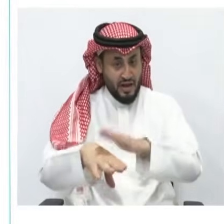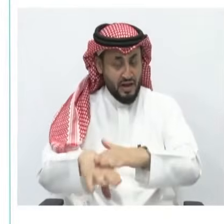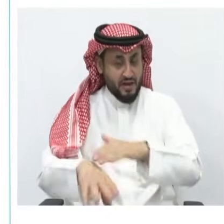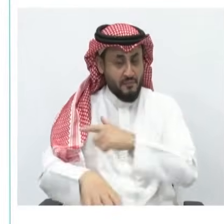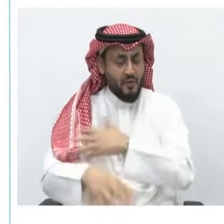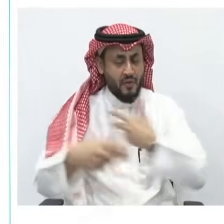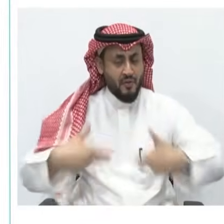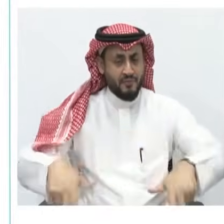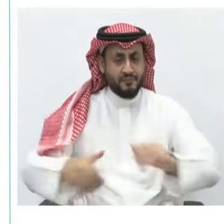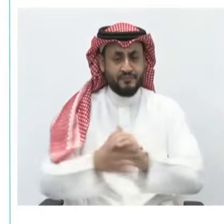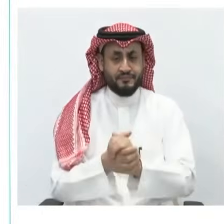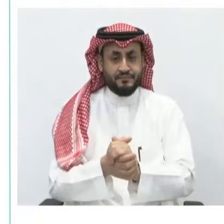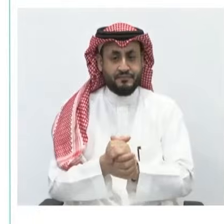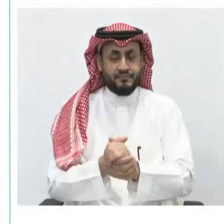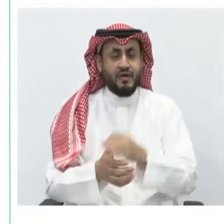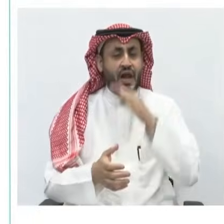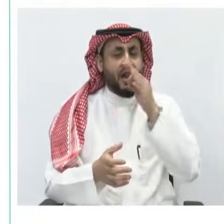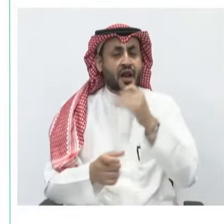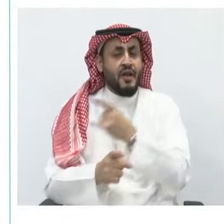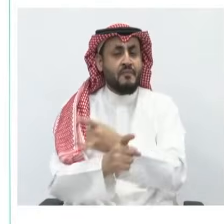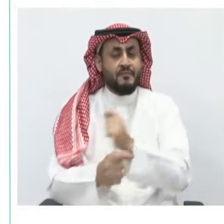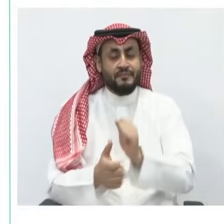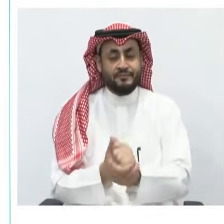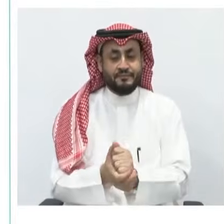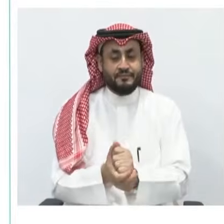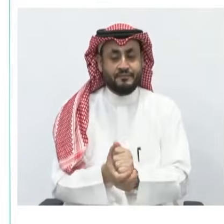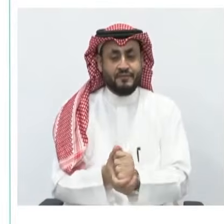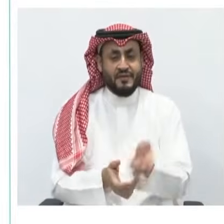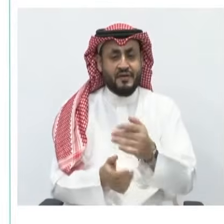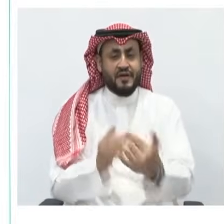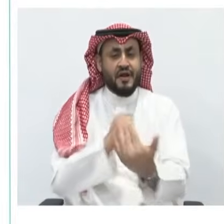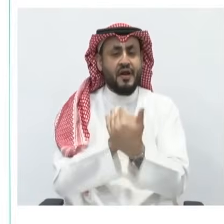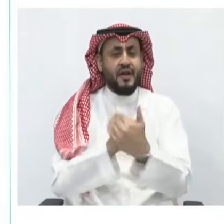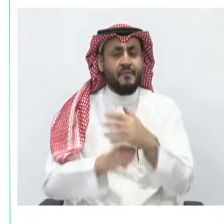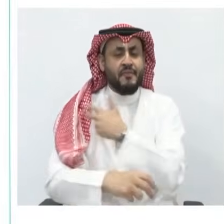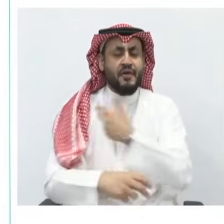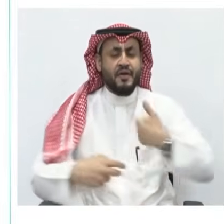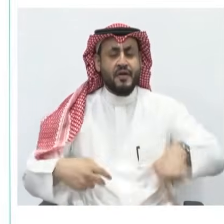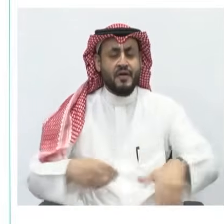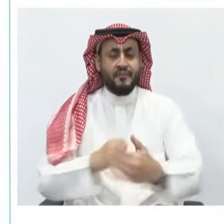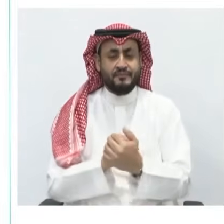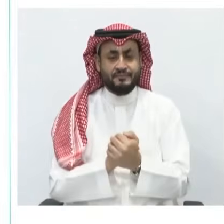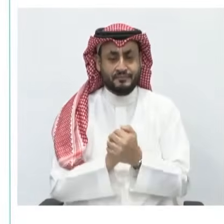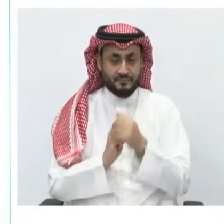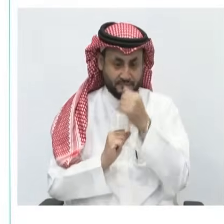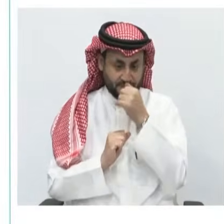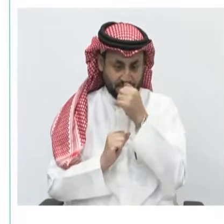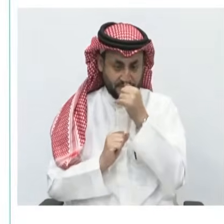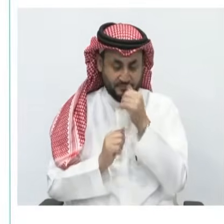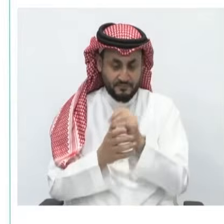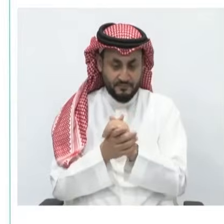part the teacher says, and learn some body parts,